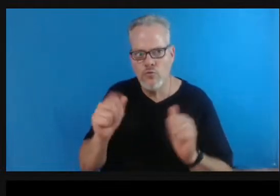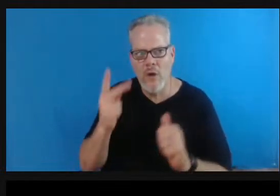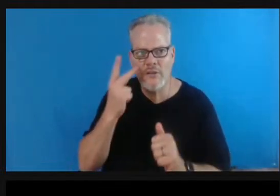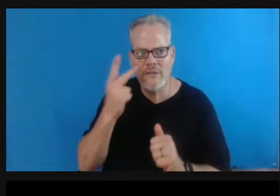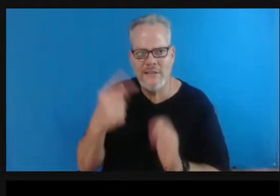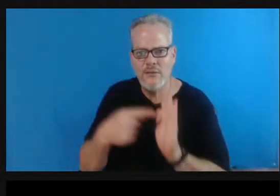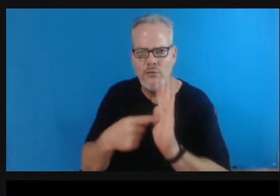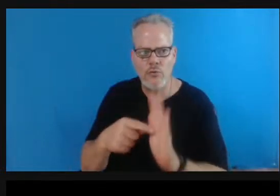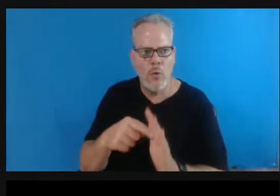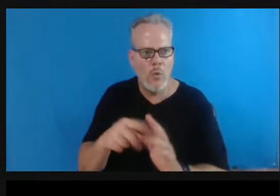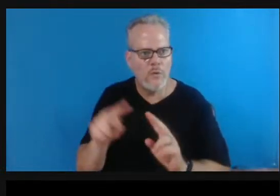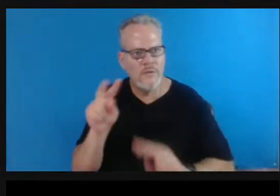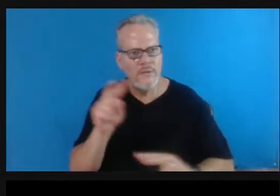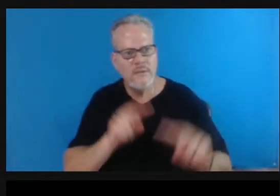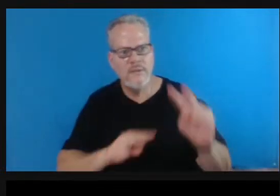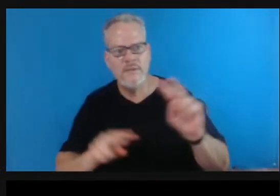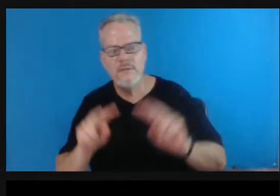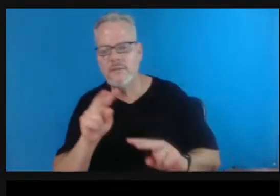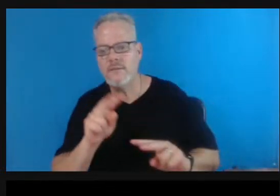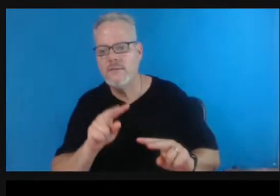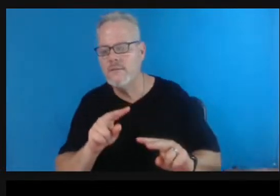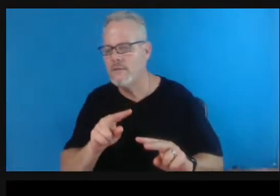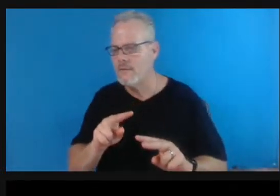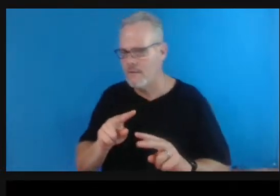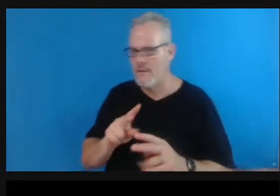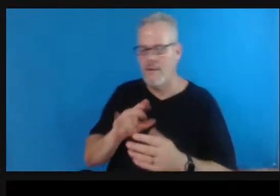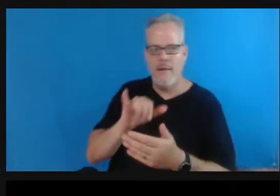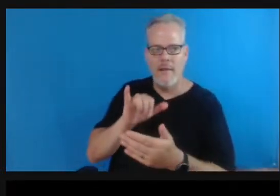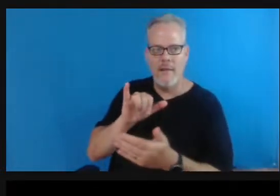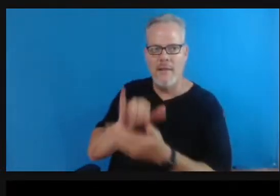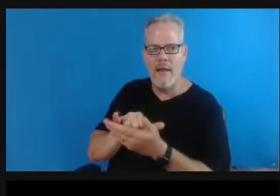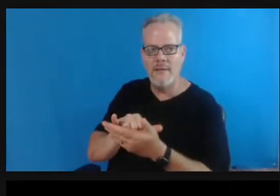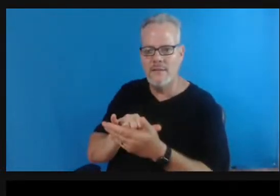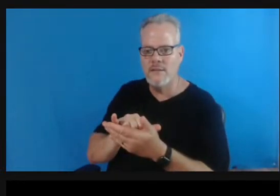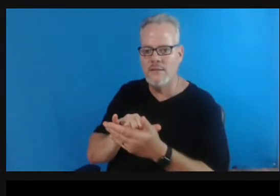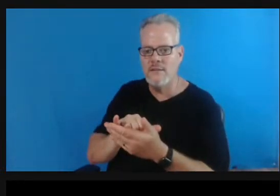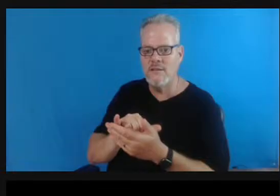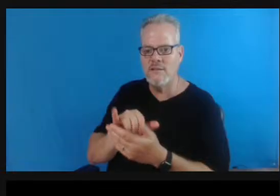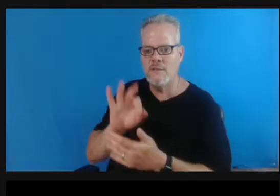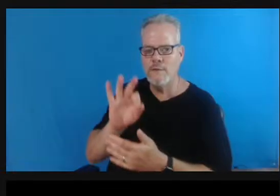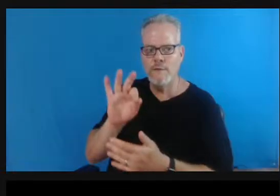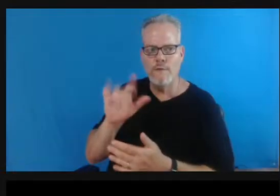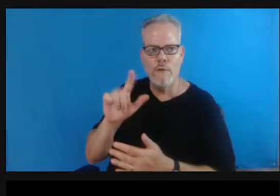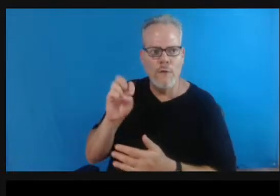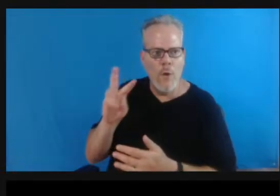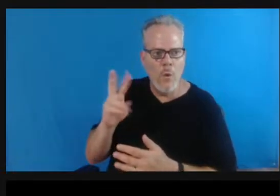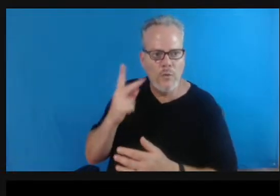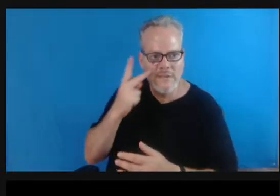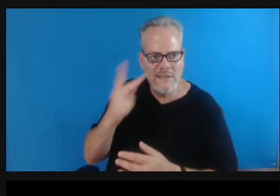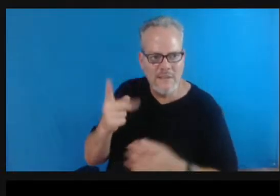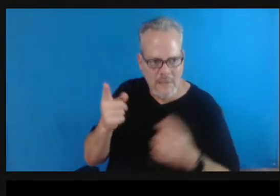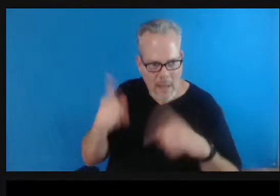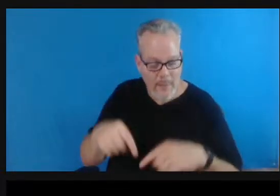Okay, there comes the edge of the flow right there. You see the ground change.